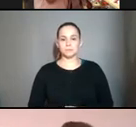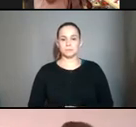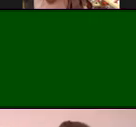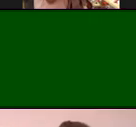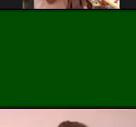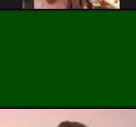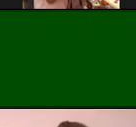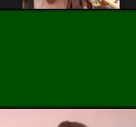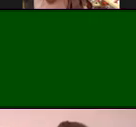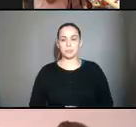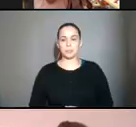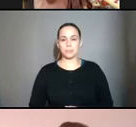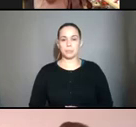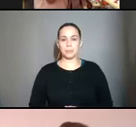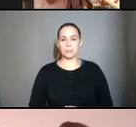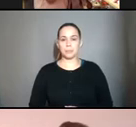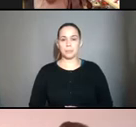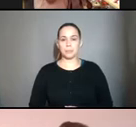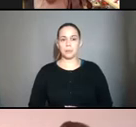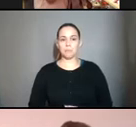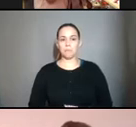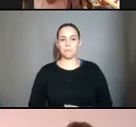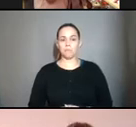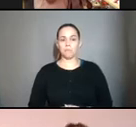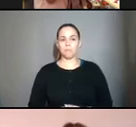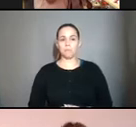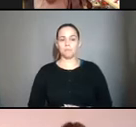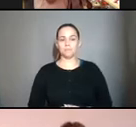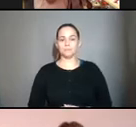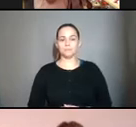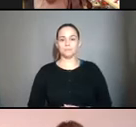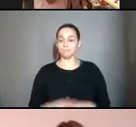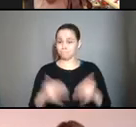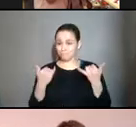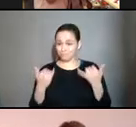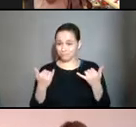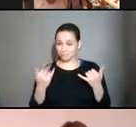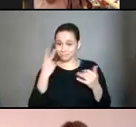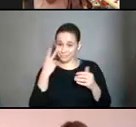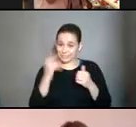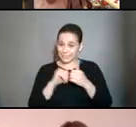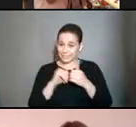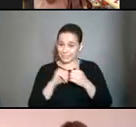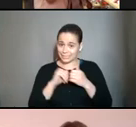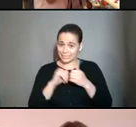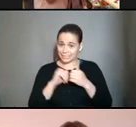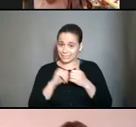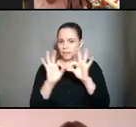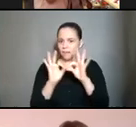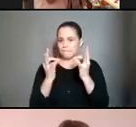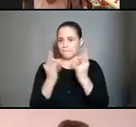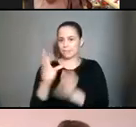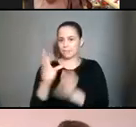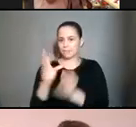Now we are going to take a look at how to create a family dashboard account.